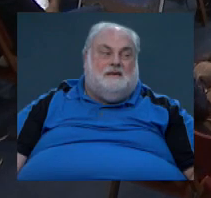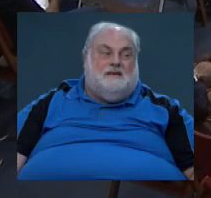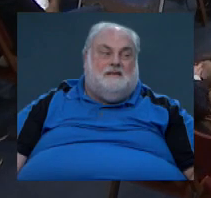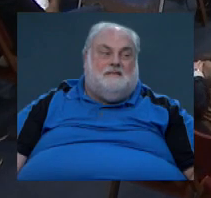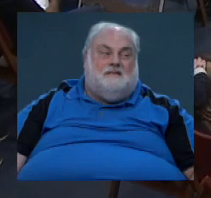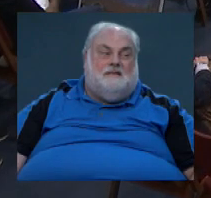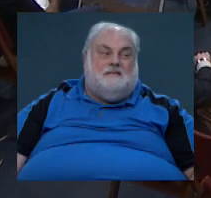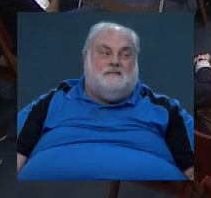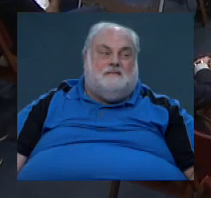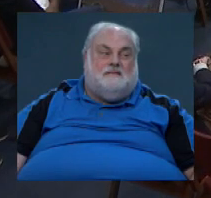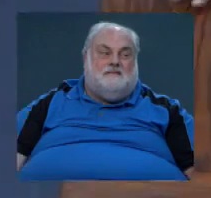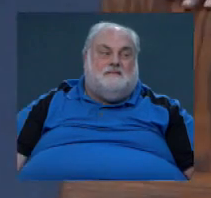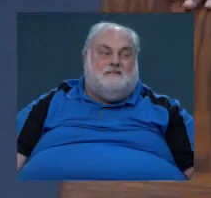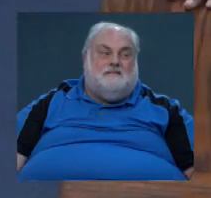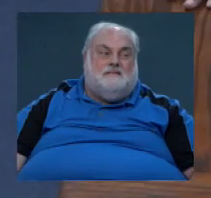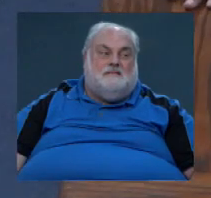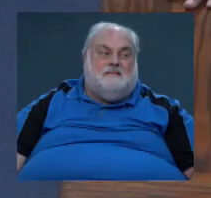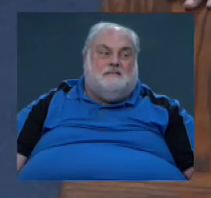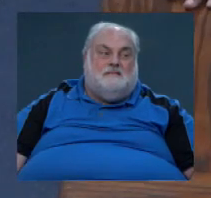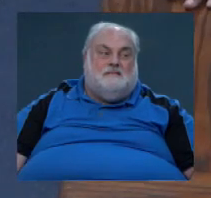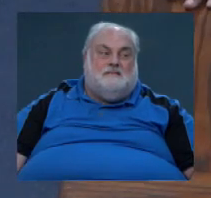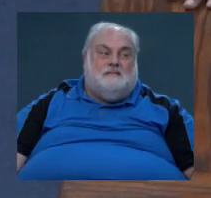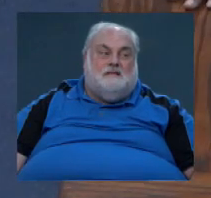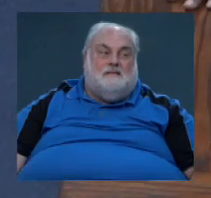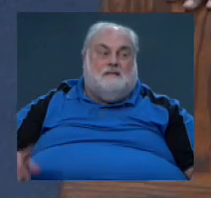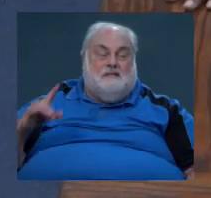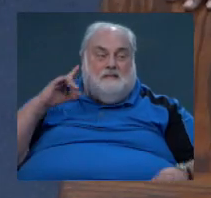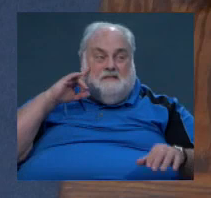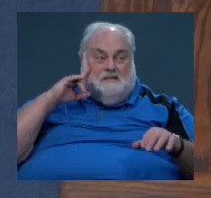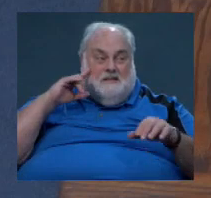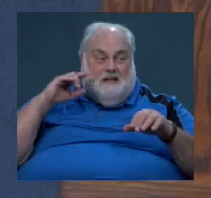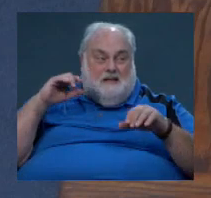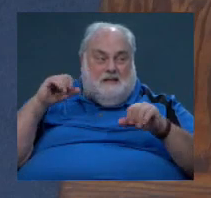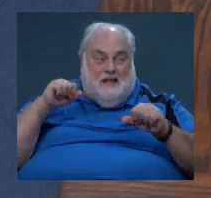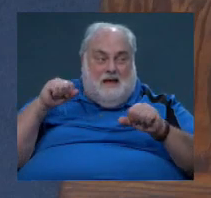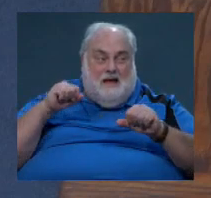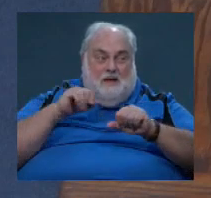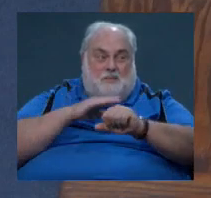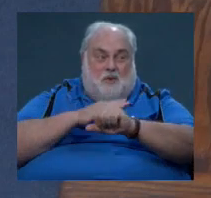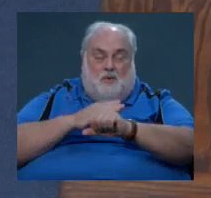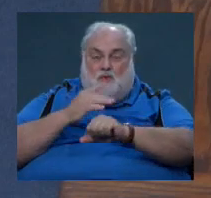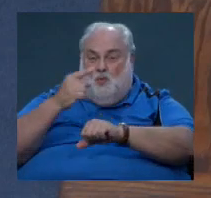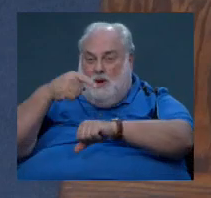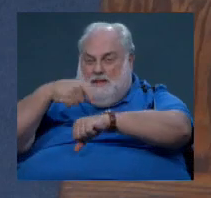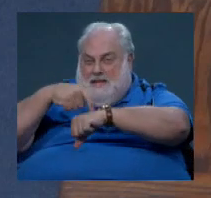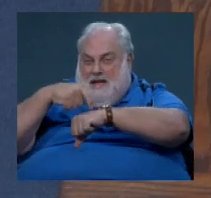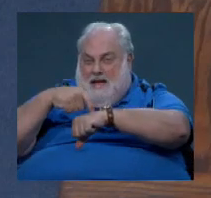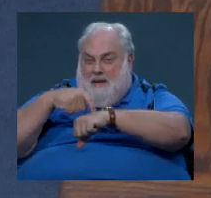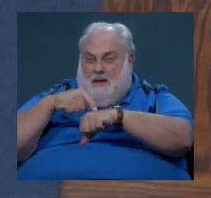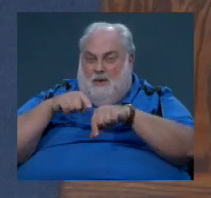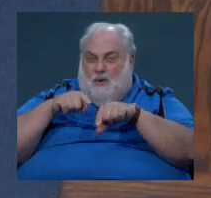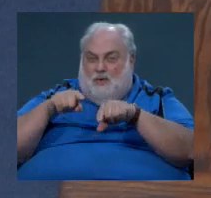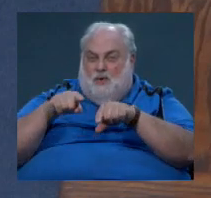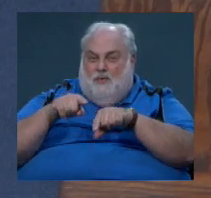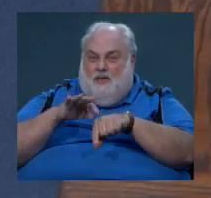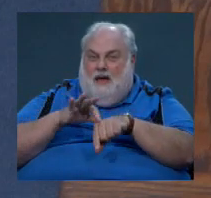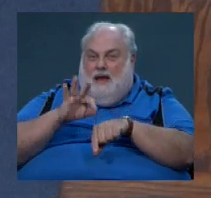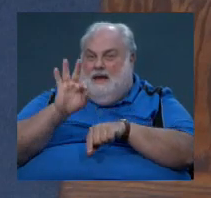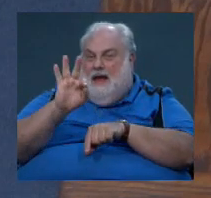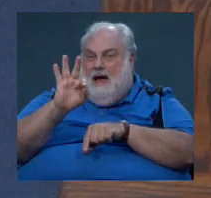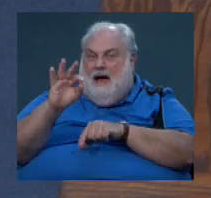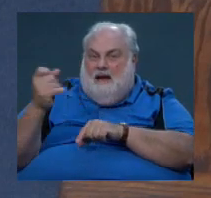Okay, the loud music was only one time, and that was during the